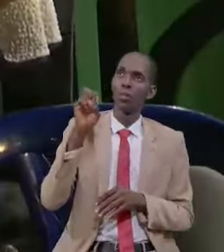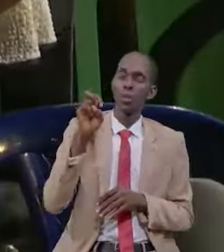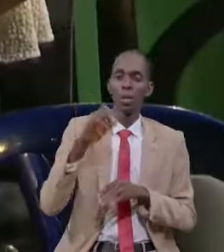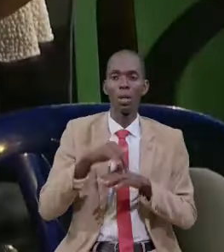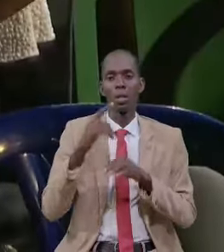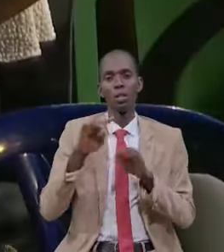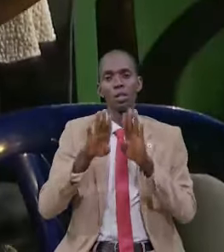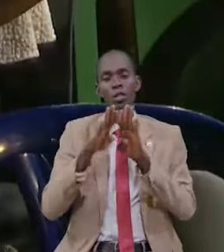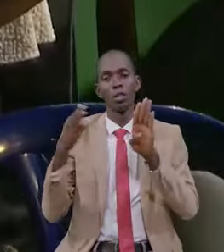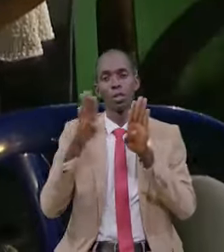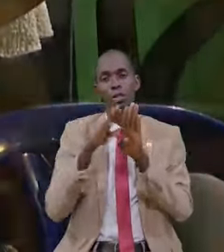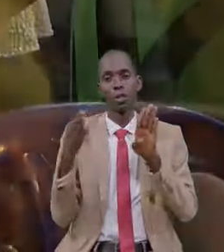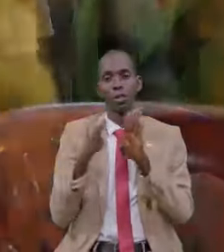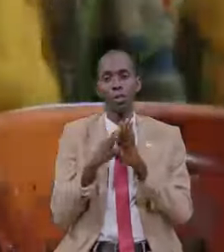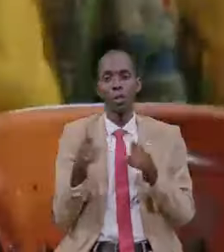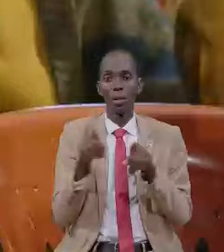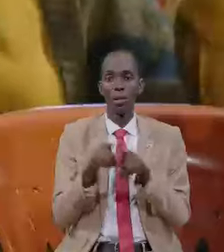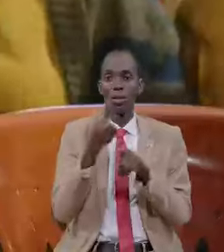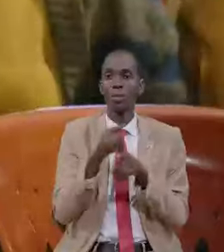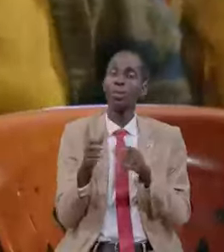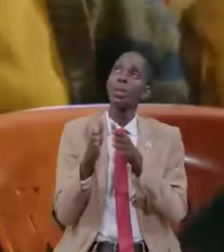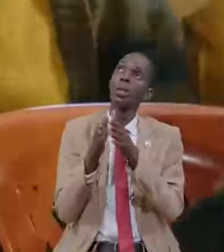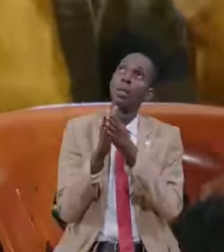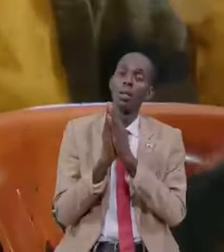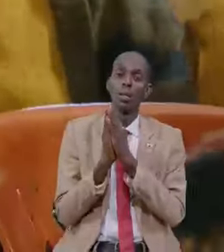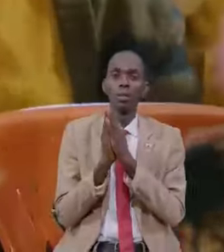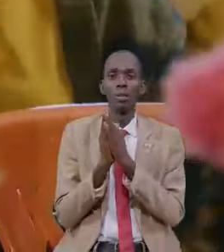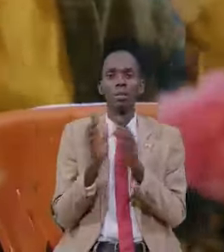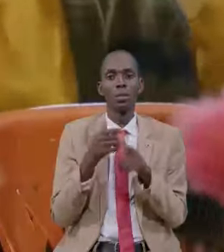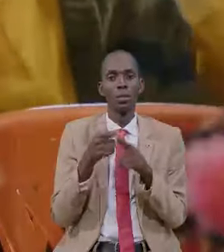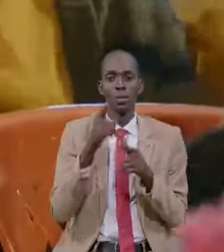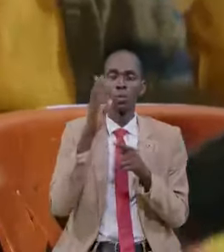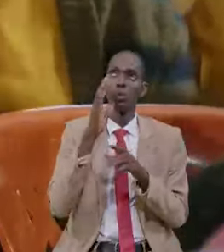That asking will receive answer.